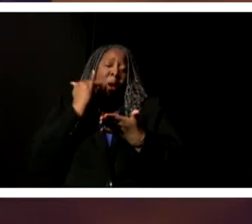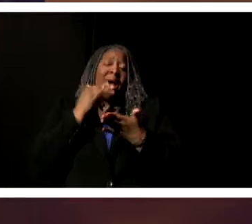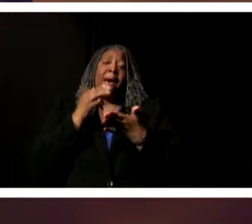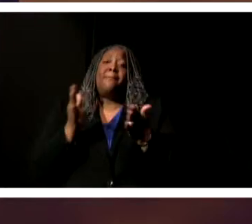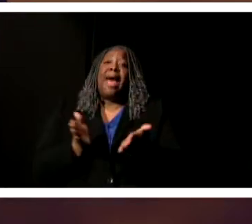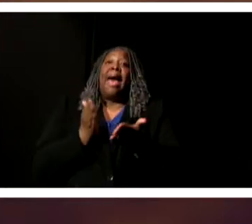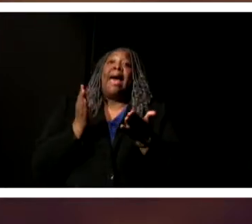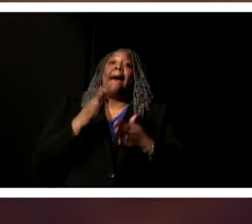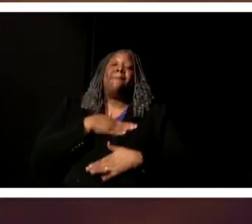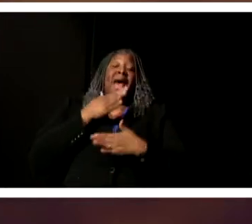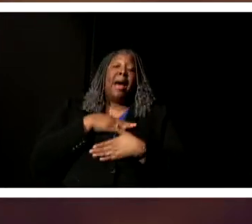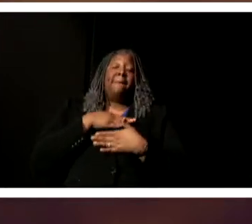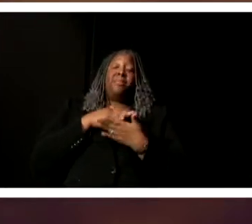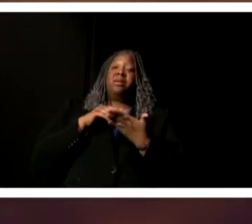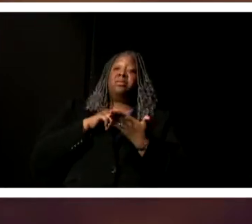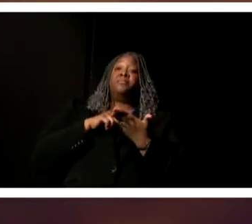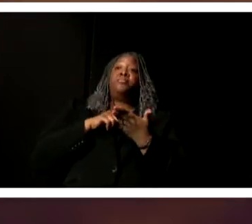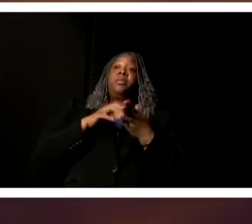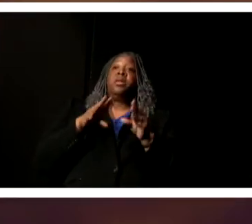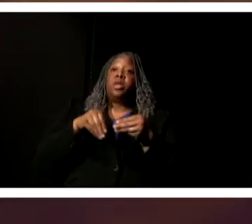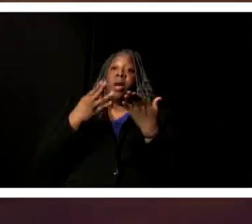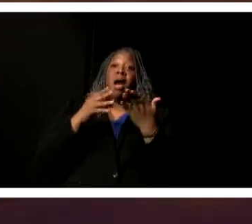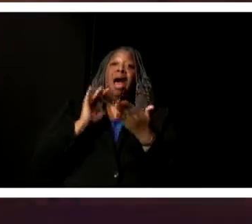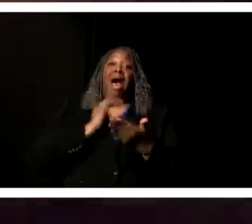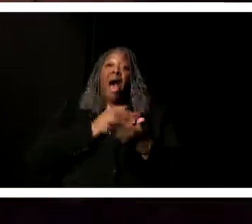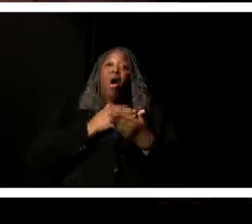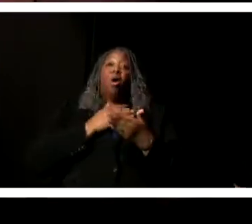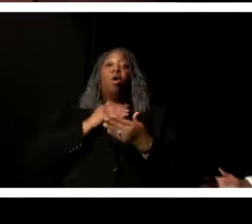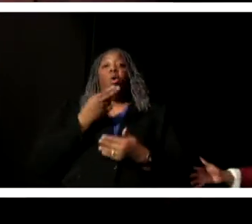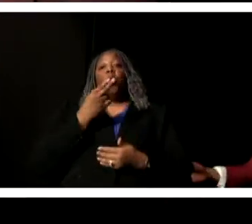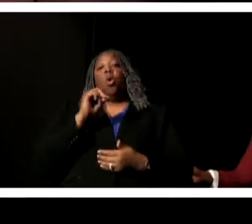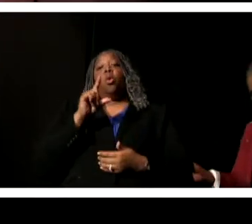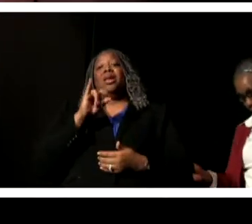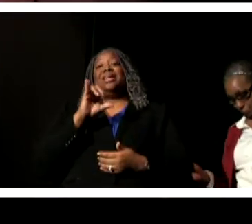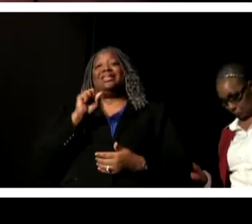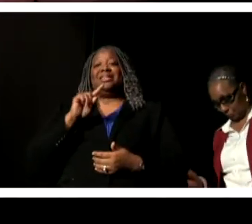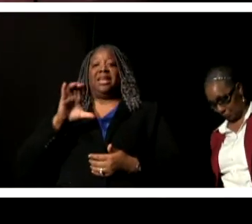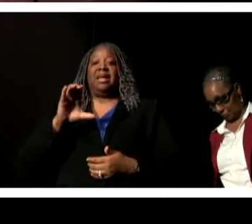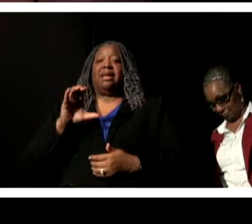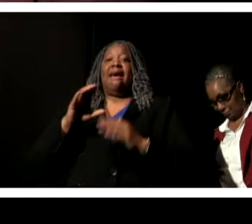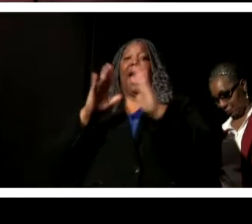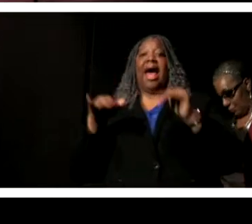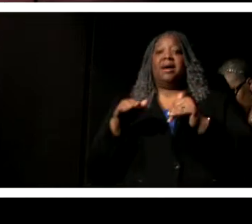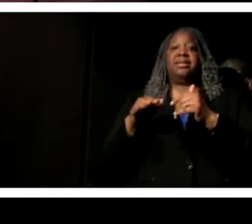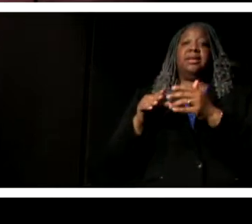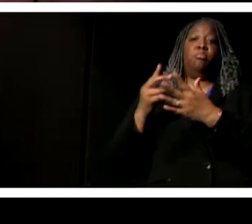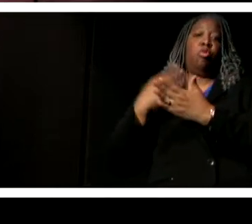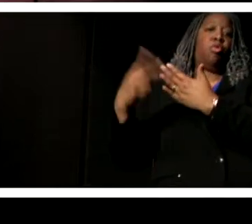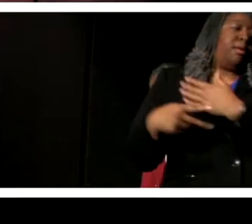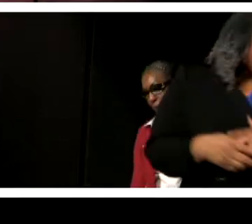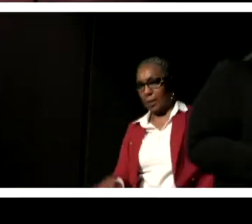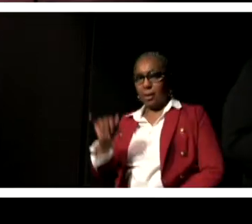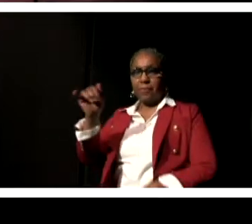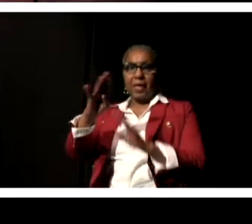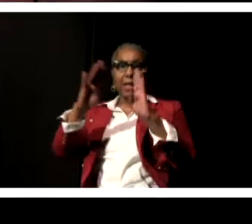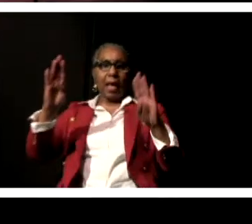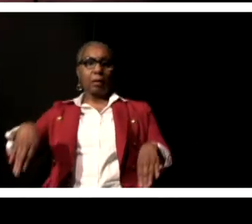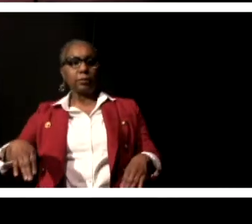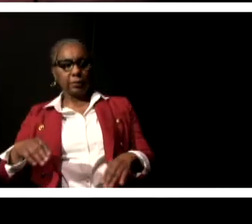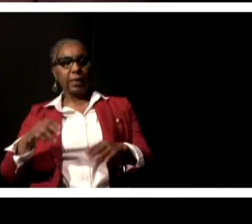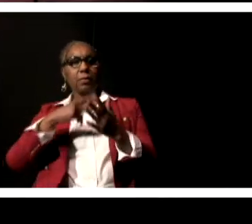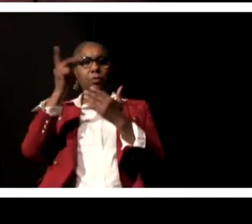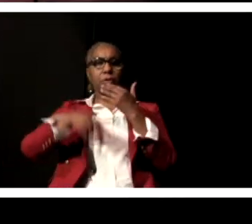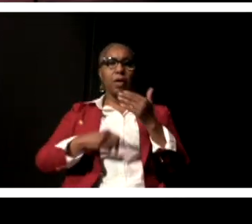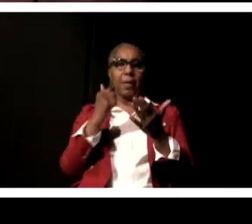our holistic housing initiative. See, this housing initiative helps us